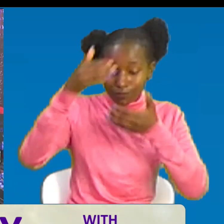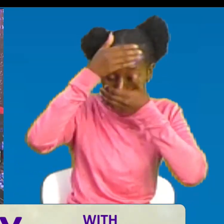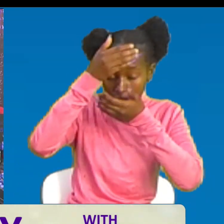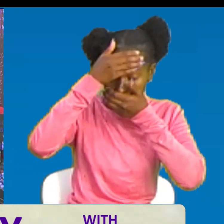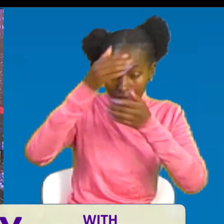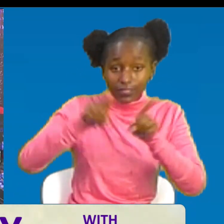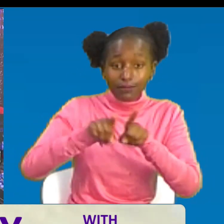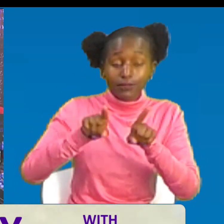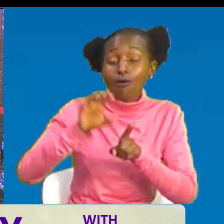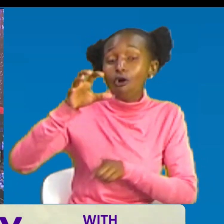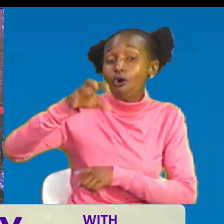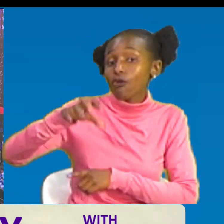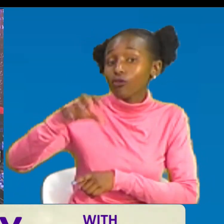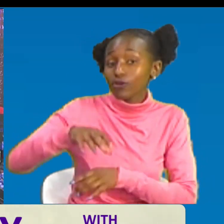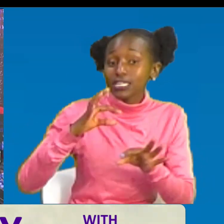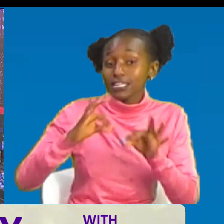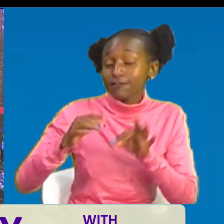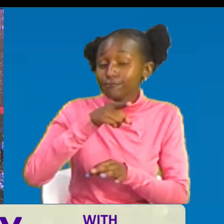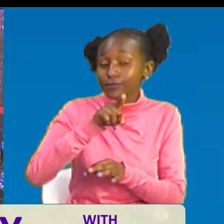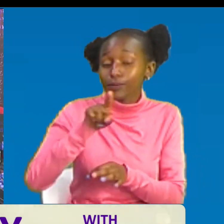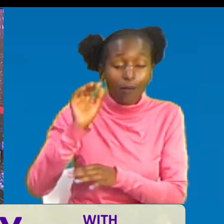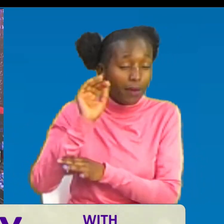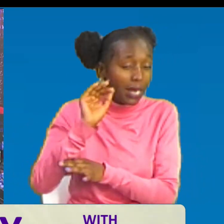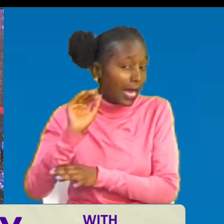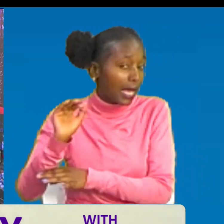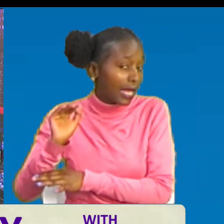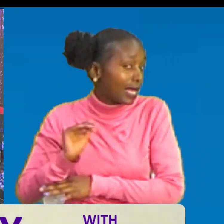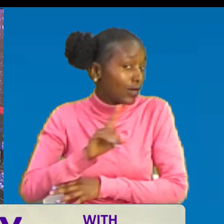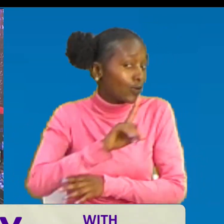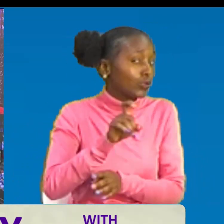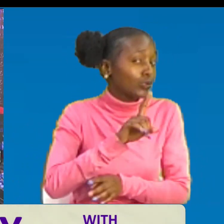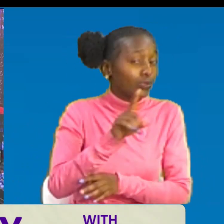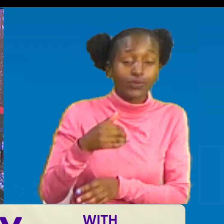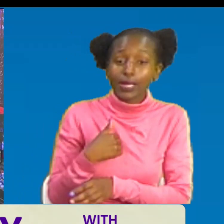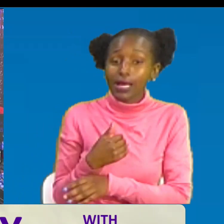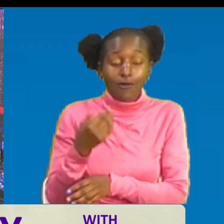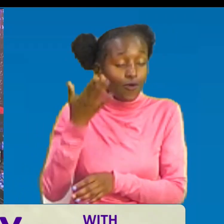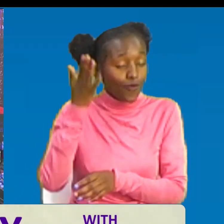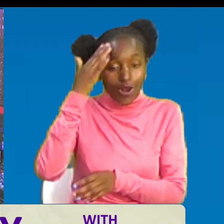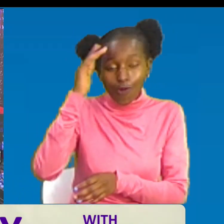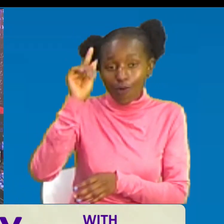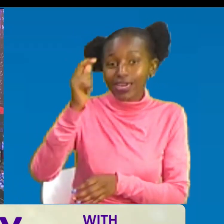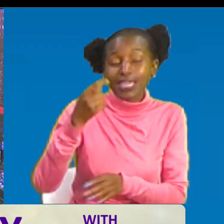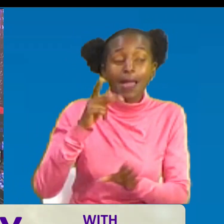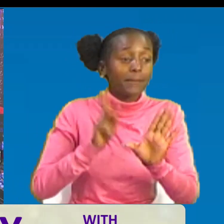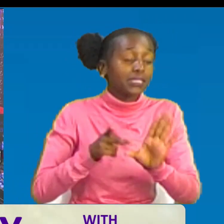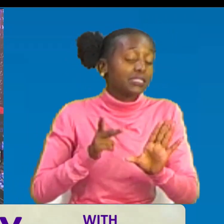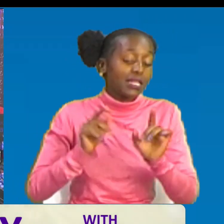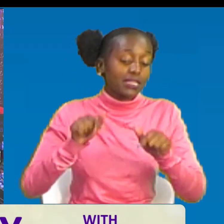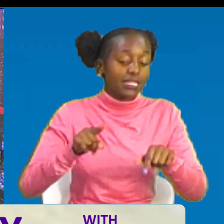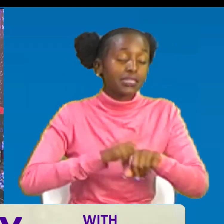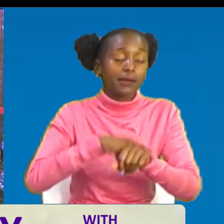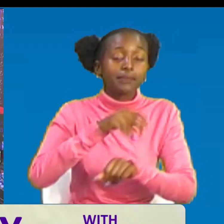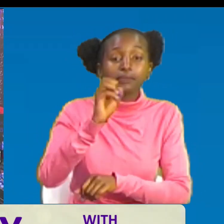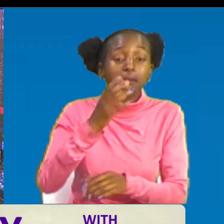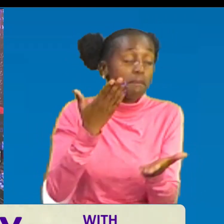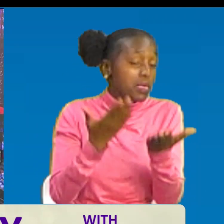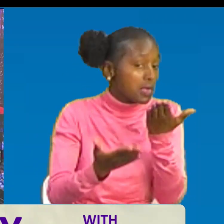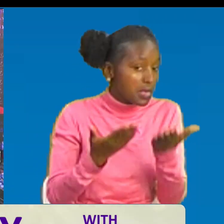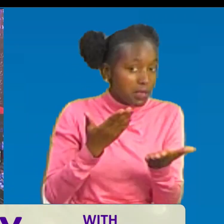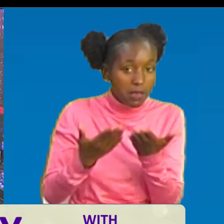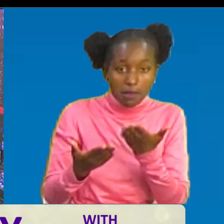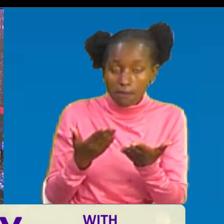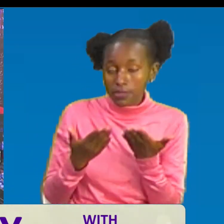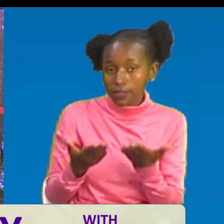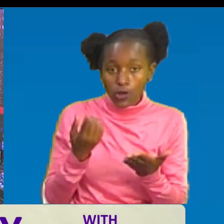But then again, for those who are asking, you know really well that Kenya is not participating this time round. Maybe we